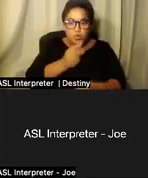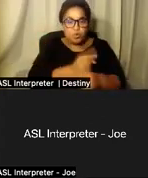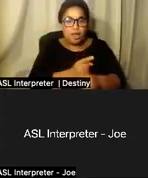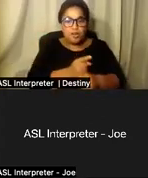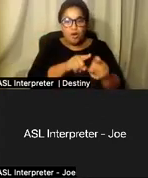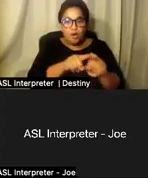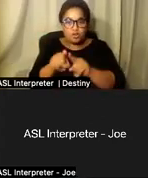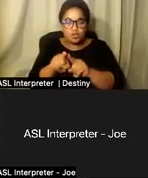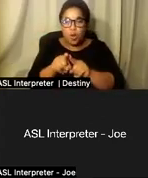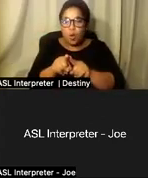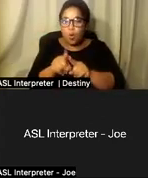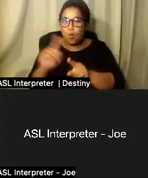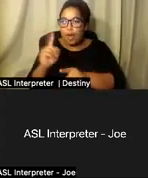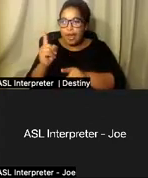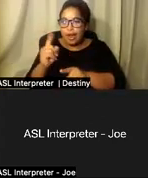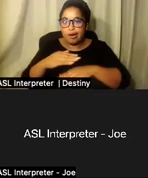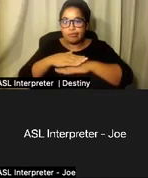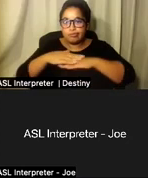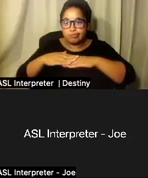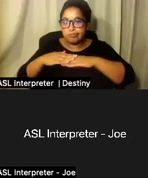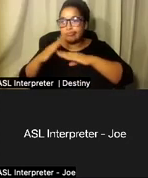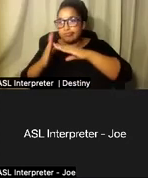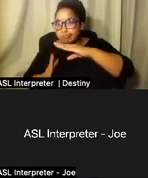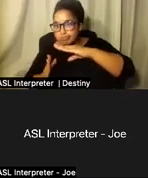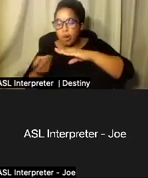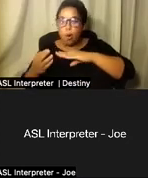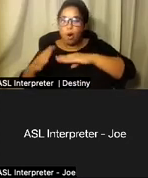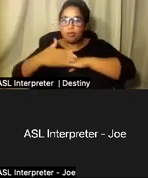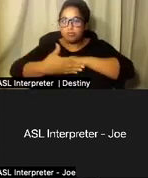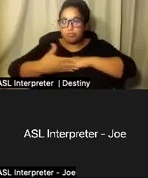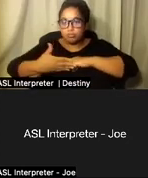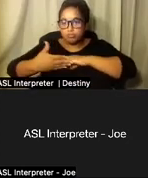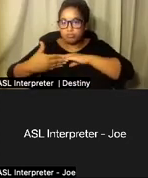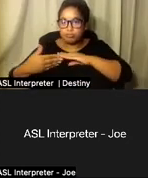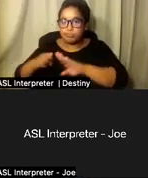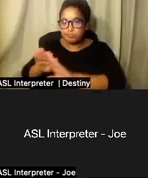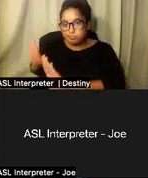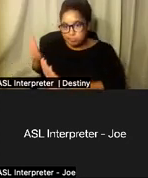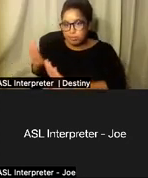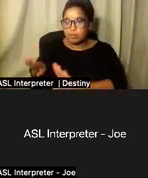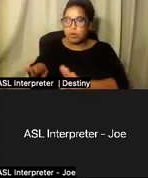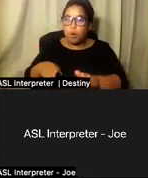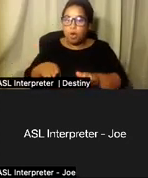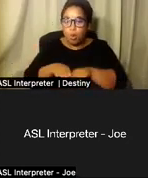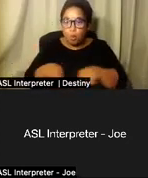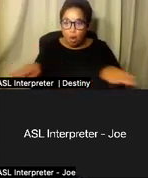angles of things. So the idea is when you're going parallel to the ground, that force